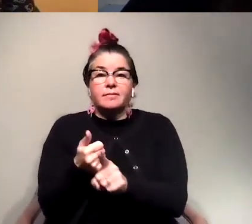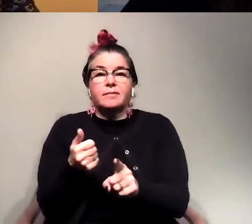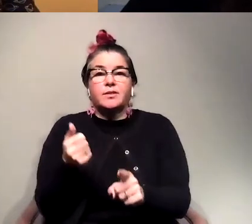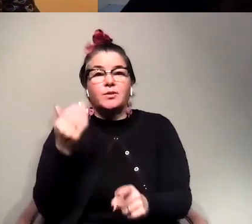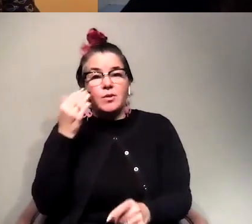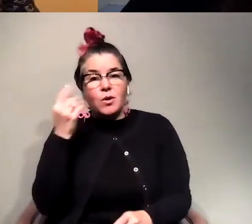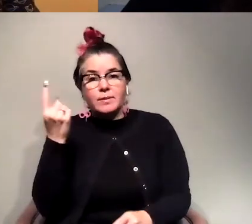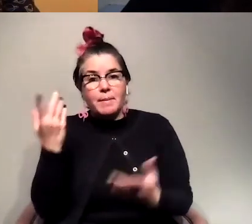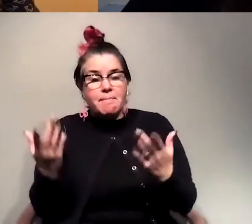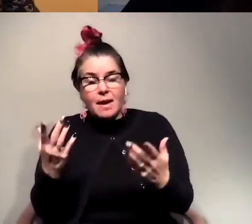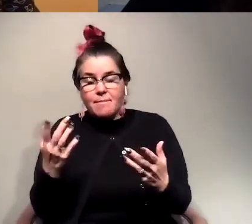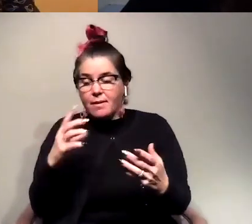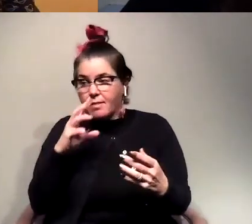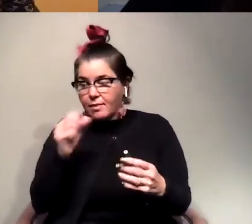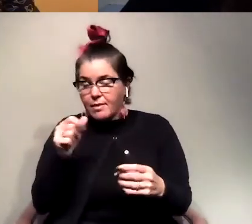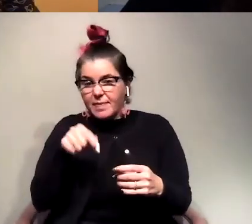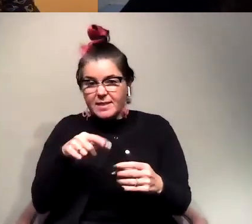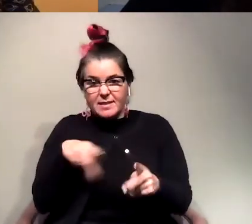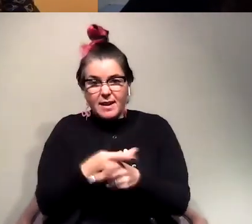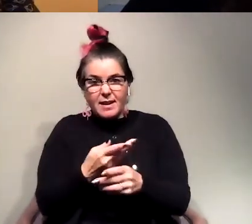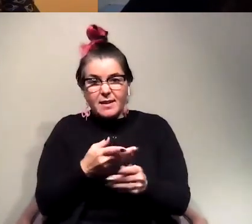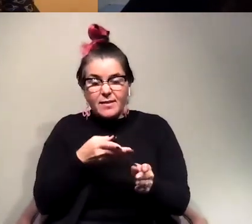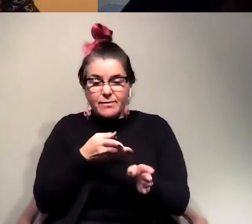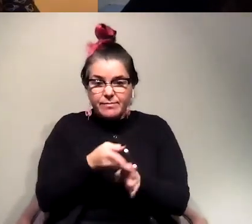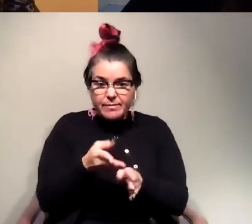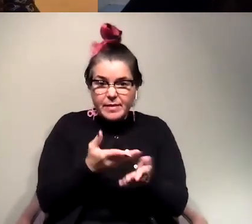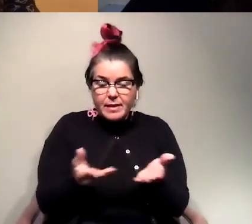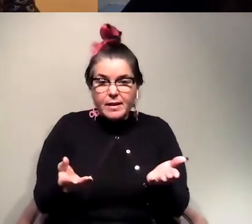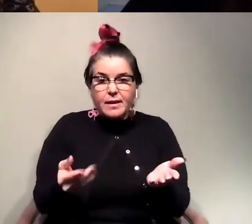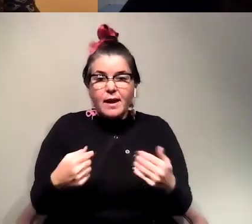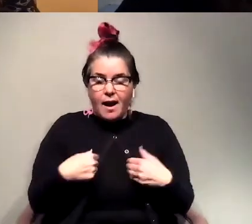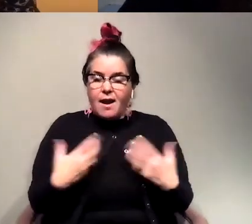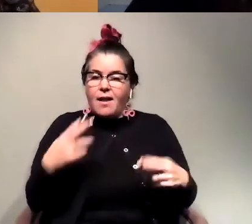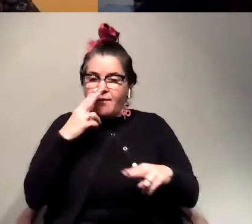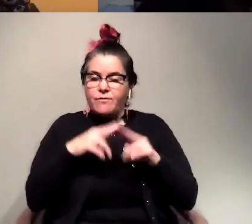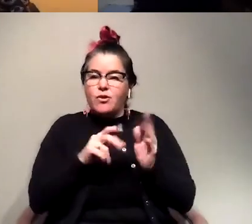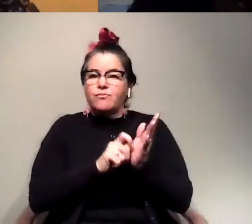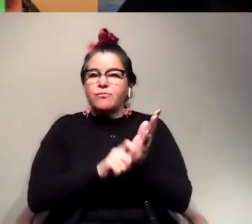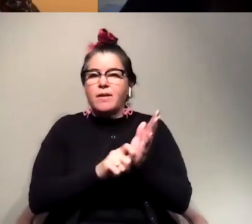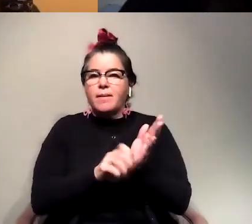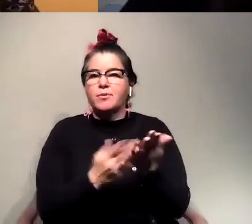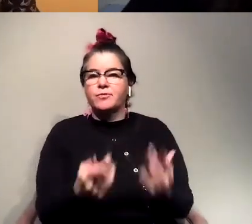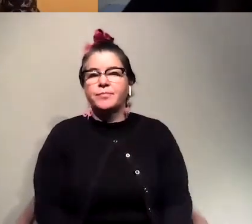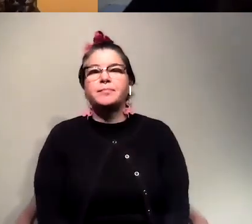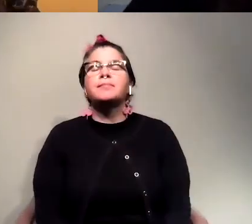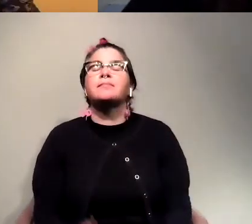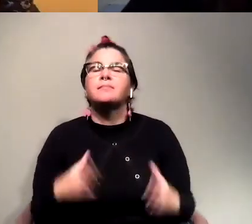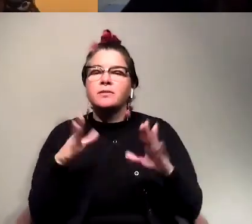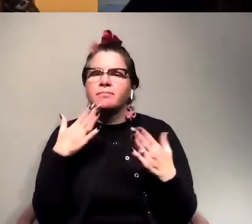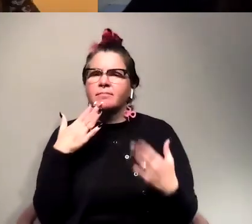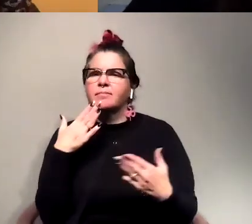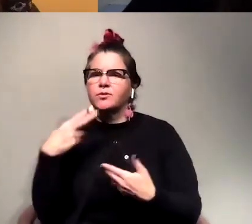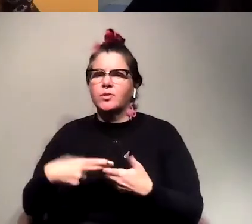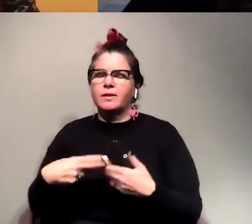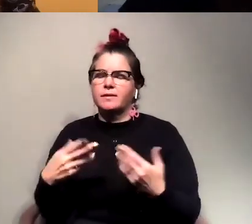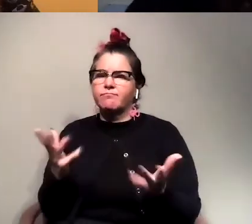maybe interested in this stuff, I had a lot of fun writing it. Awesome. Well, thank you so much for coming on and